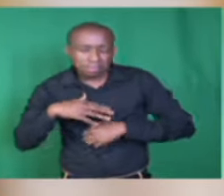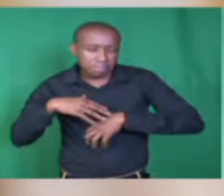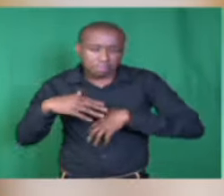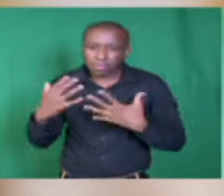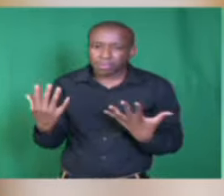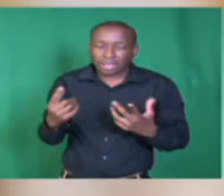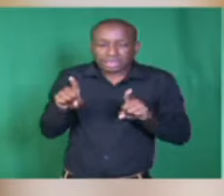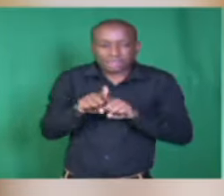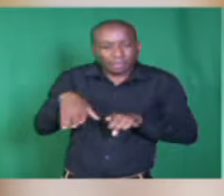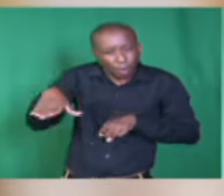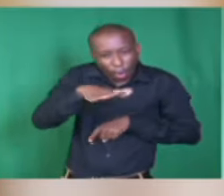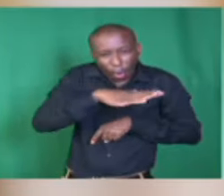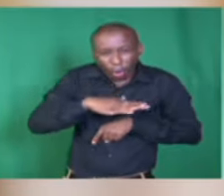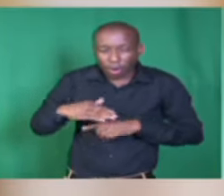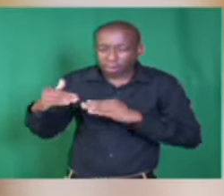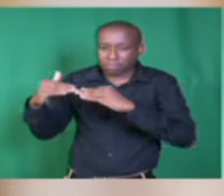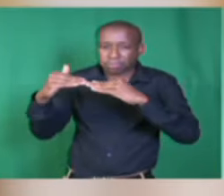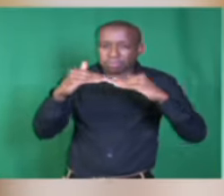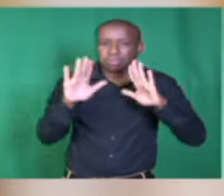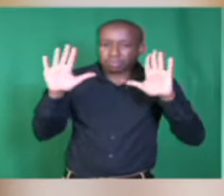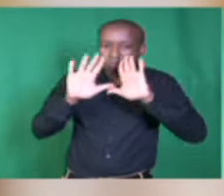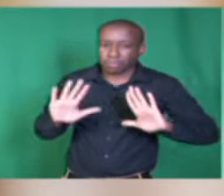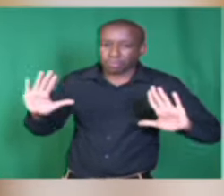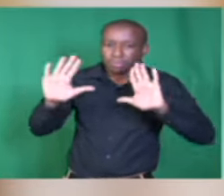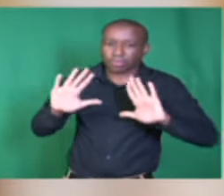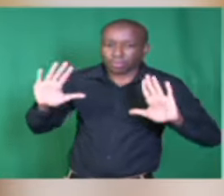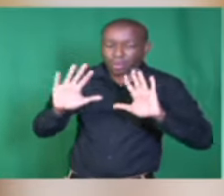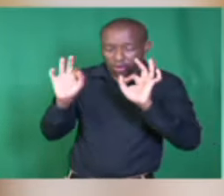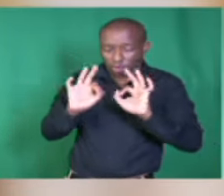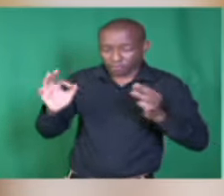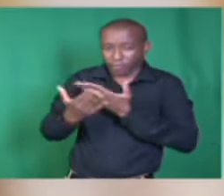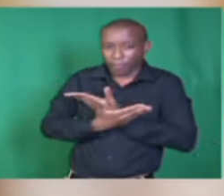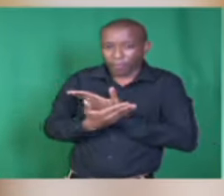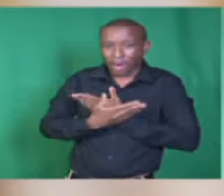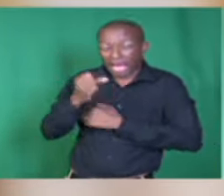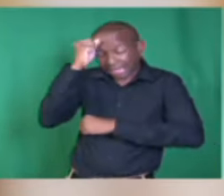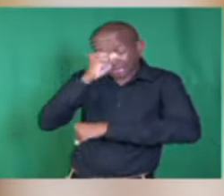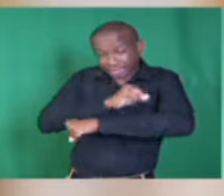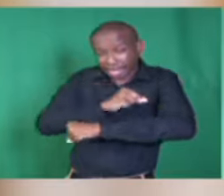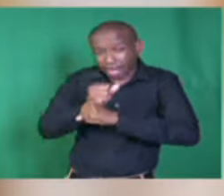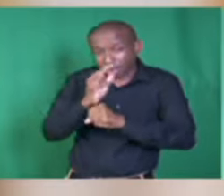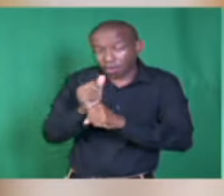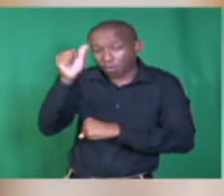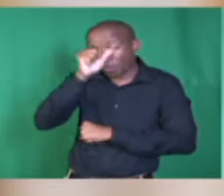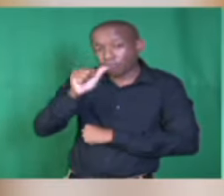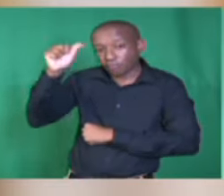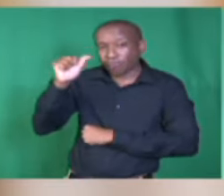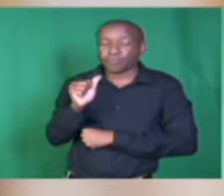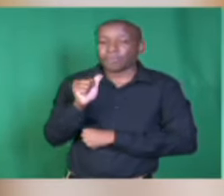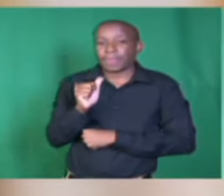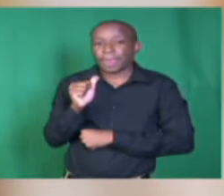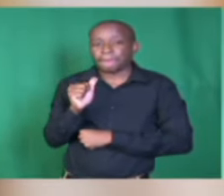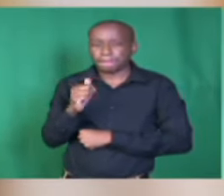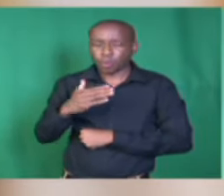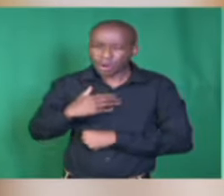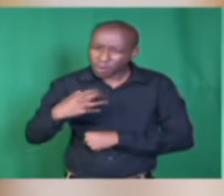like angels, glorified bodies, the sons of God. Nothing like you were